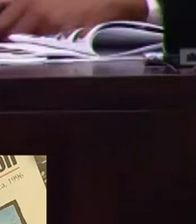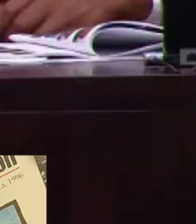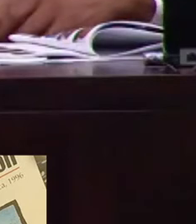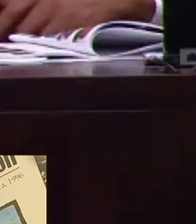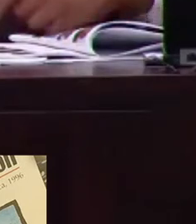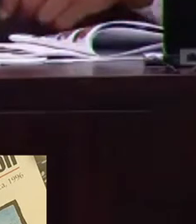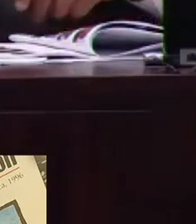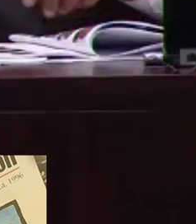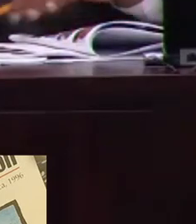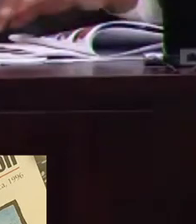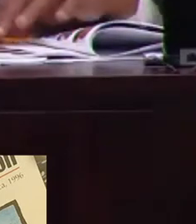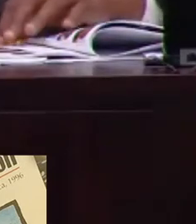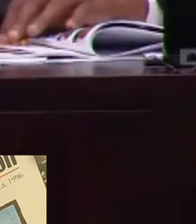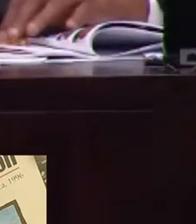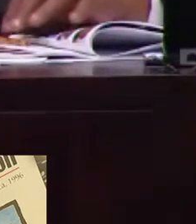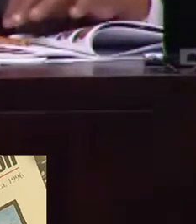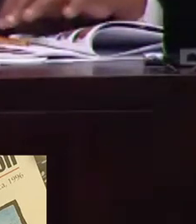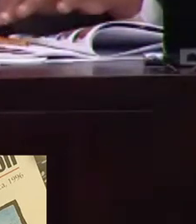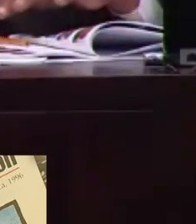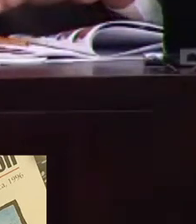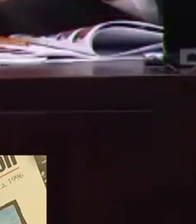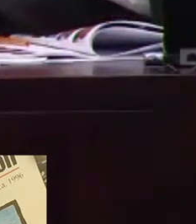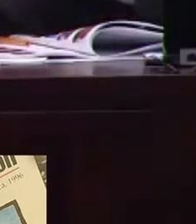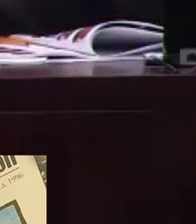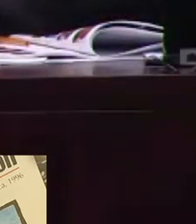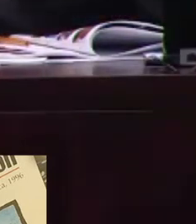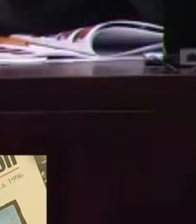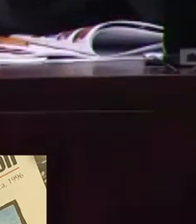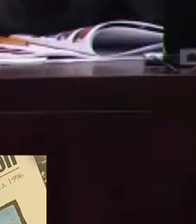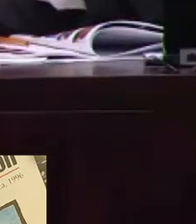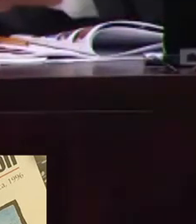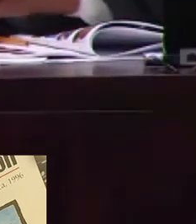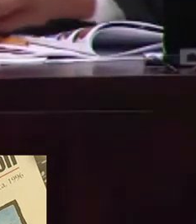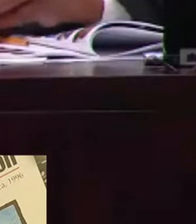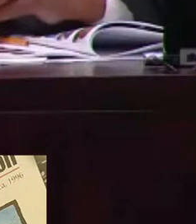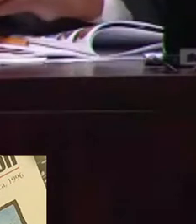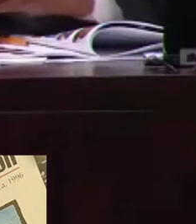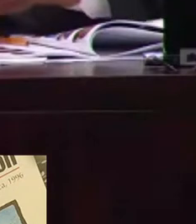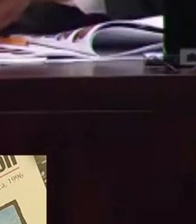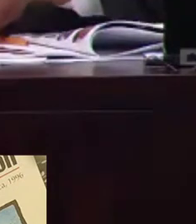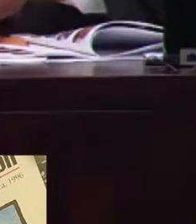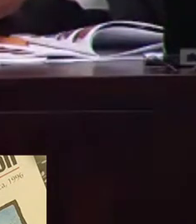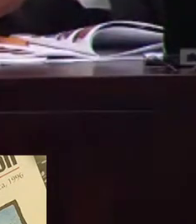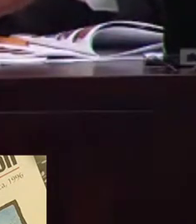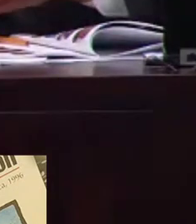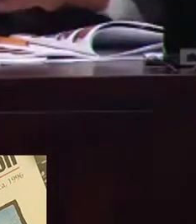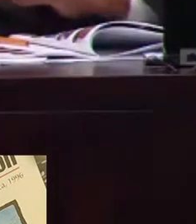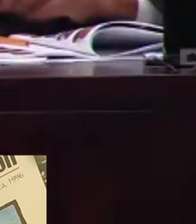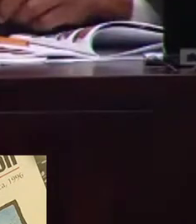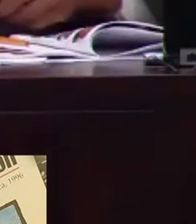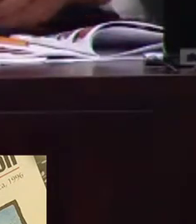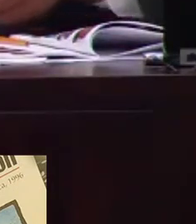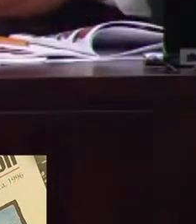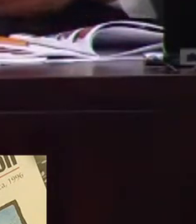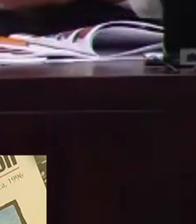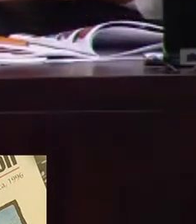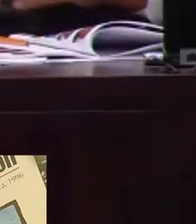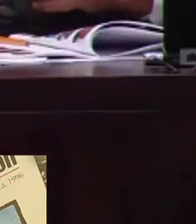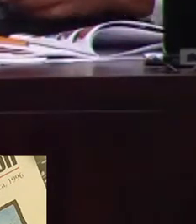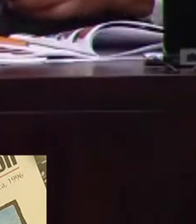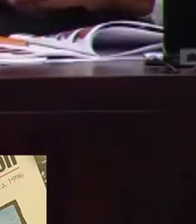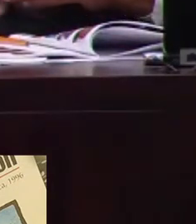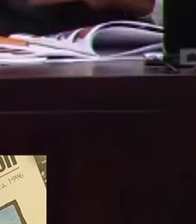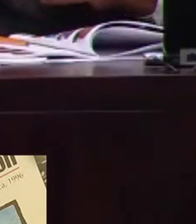na nyiledzo ya mishumo ngeno mashangoni a 95. Hu sa fhulufhedziswi miholo